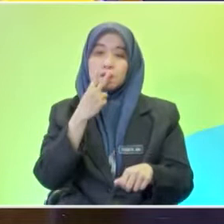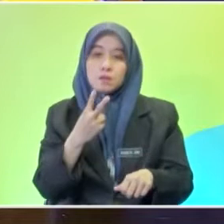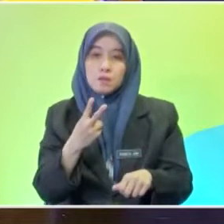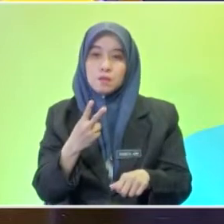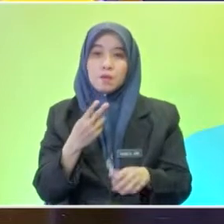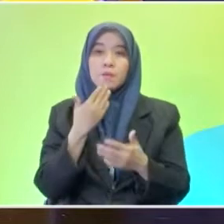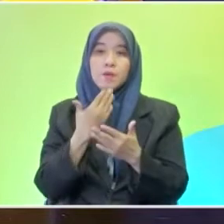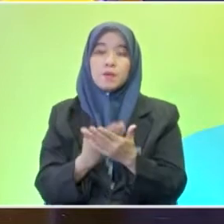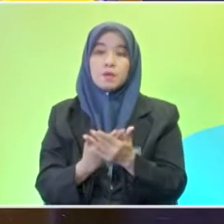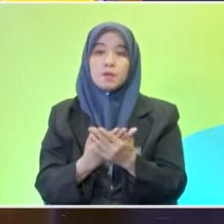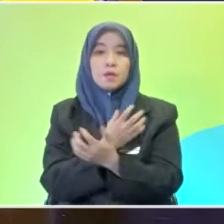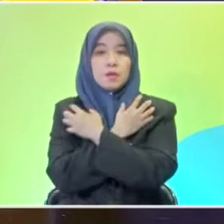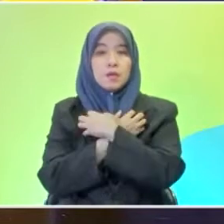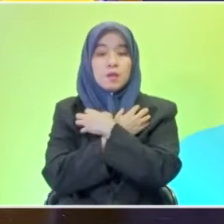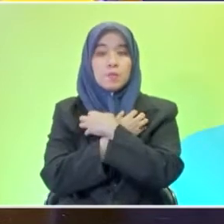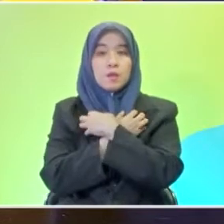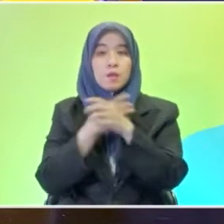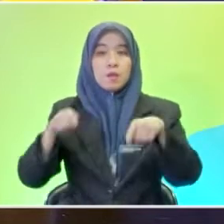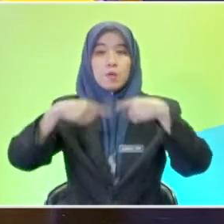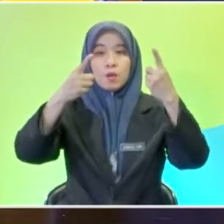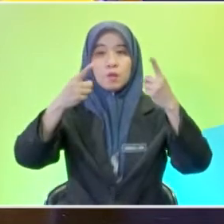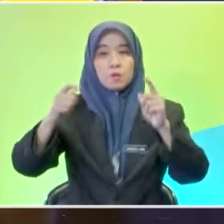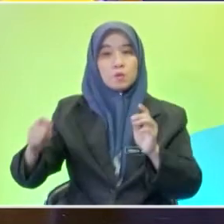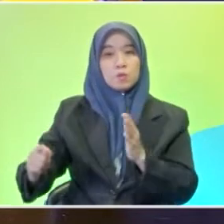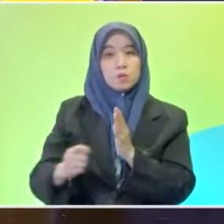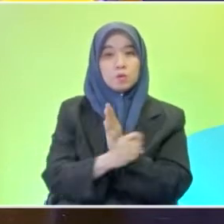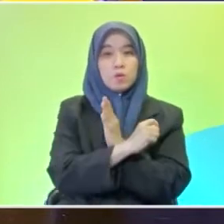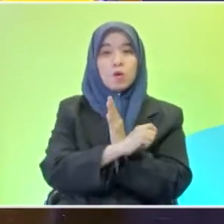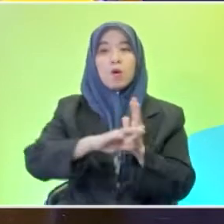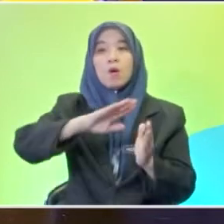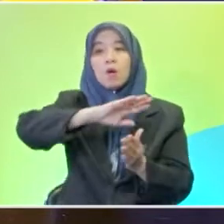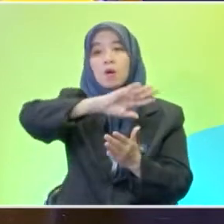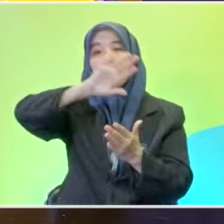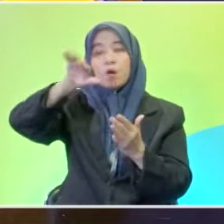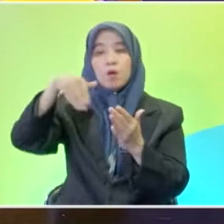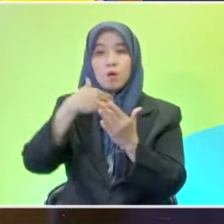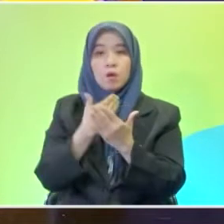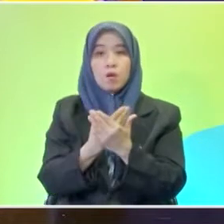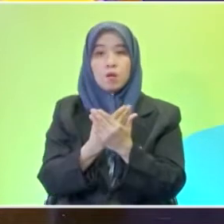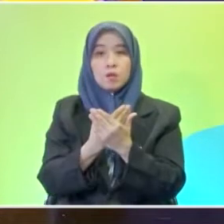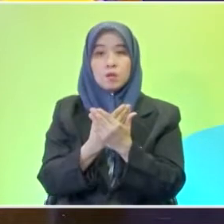now the bear has went through all the four